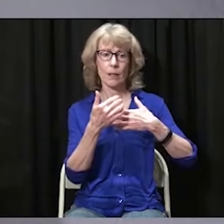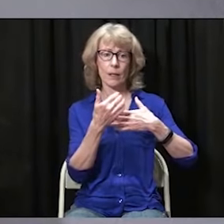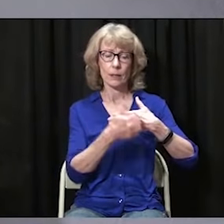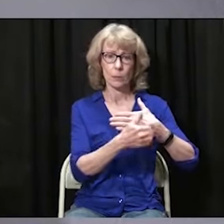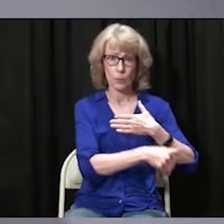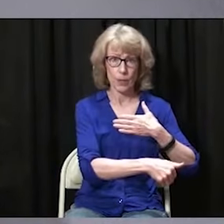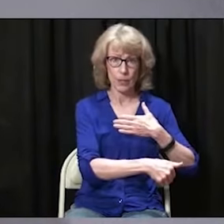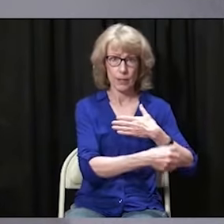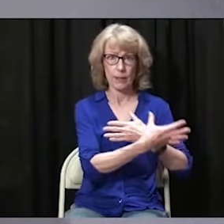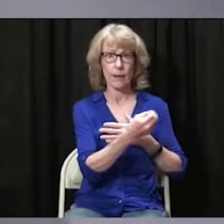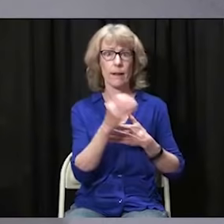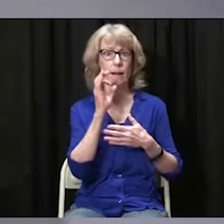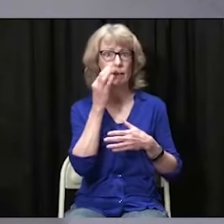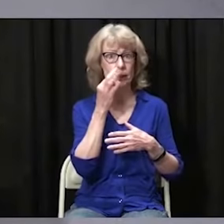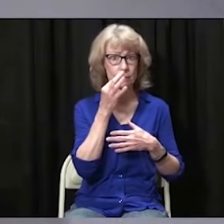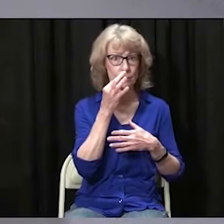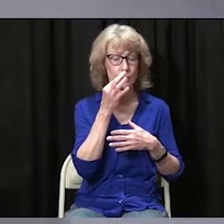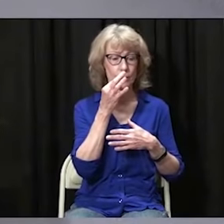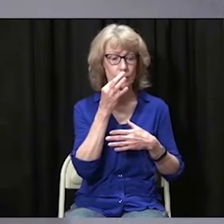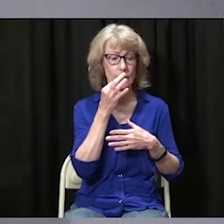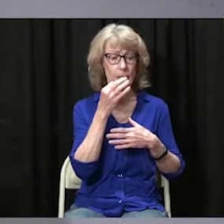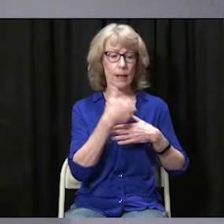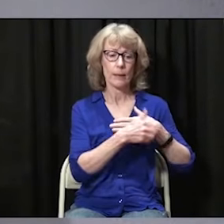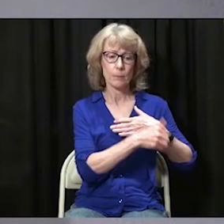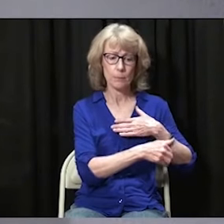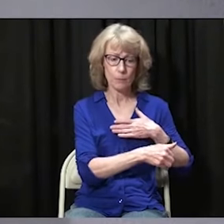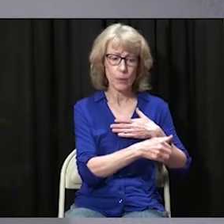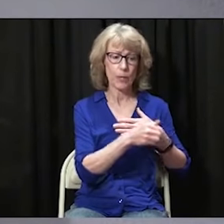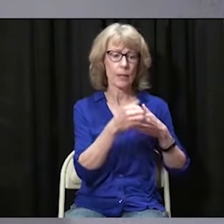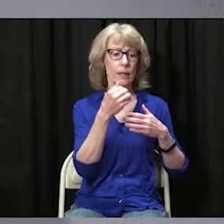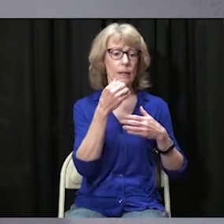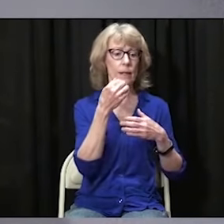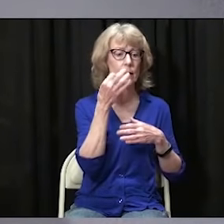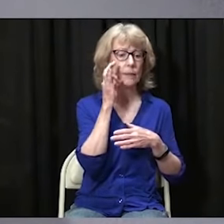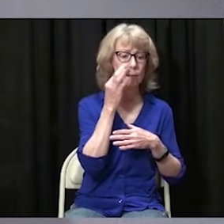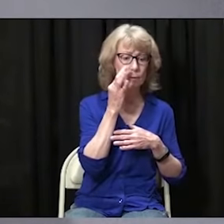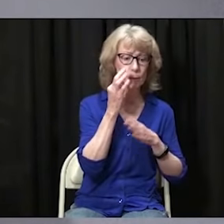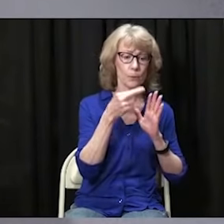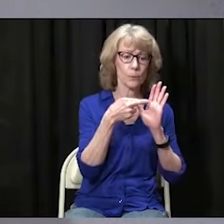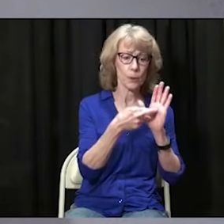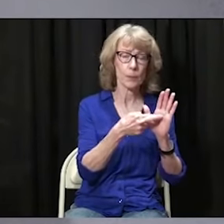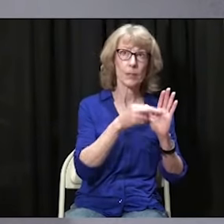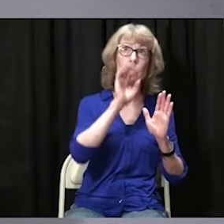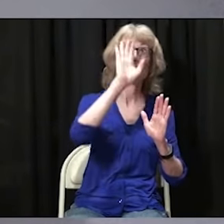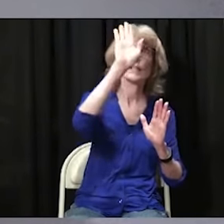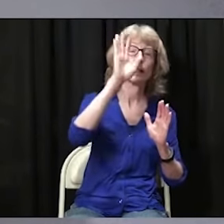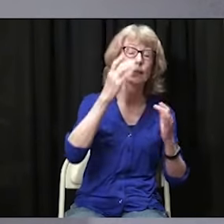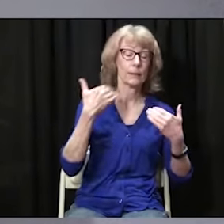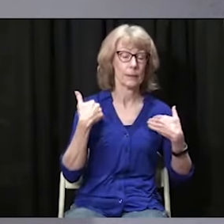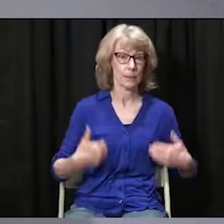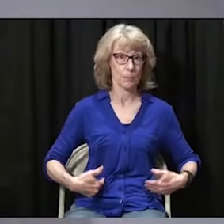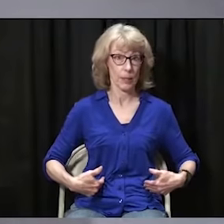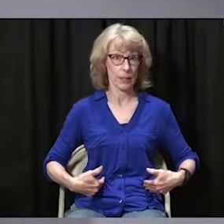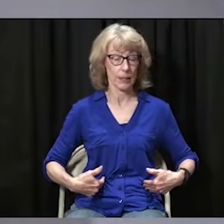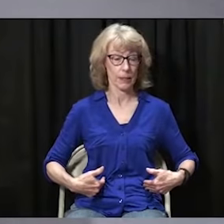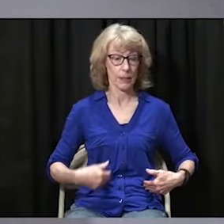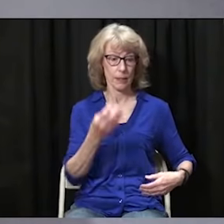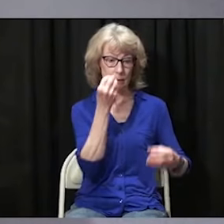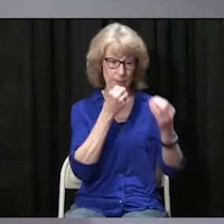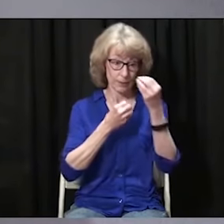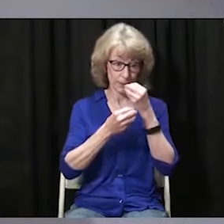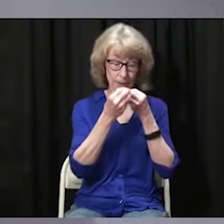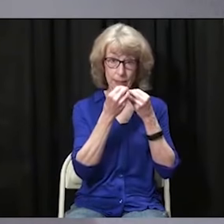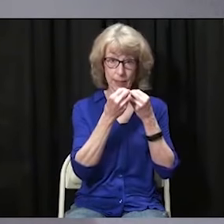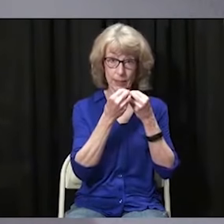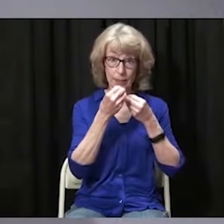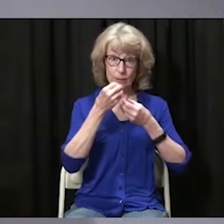Jesus, his flesh represented in these emblems. We take the body, his body, into our body.